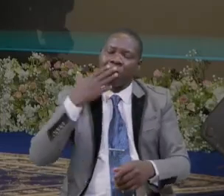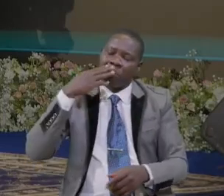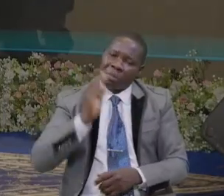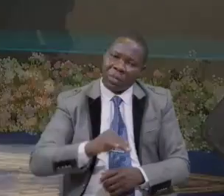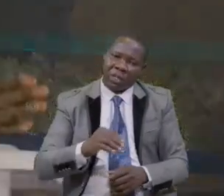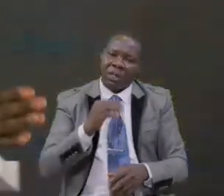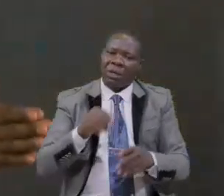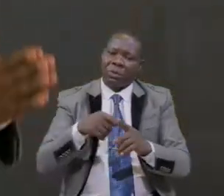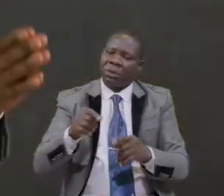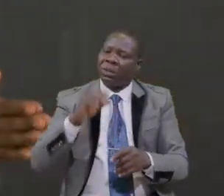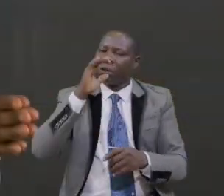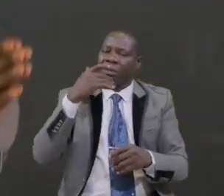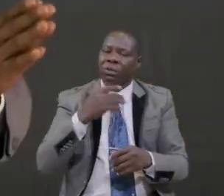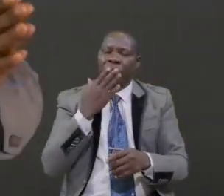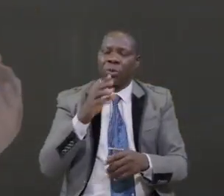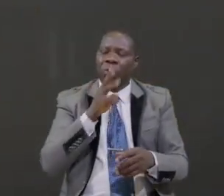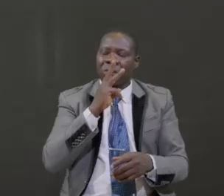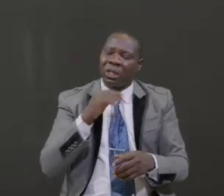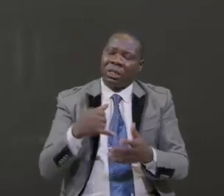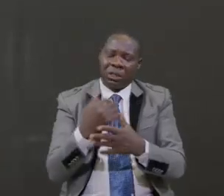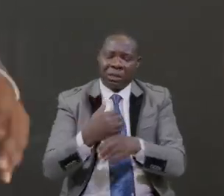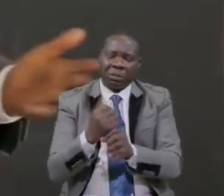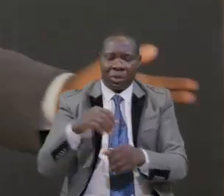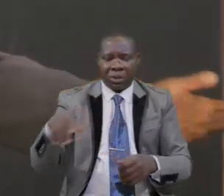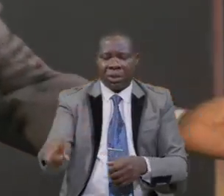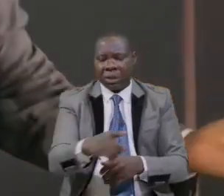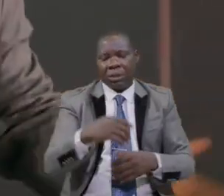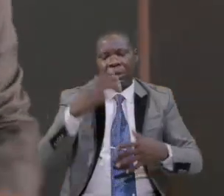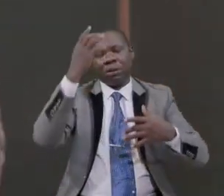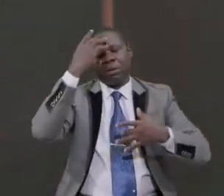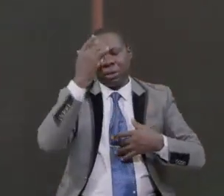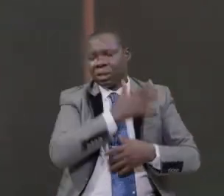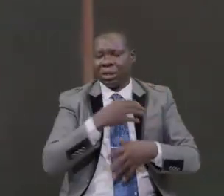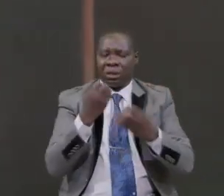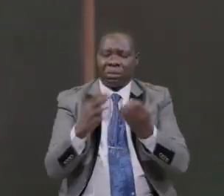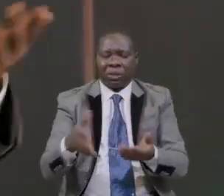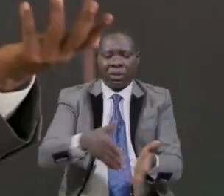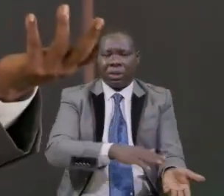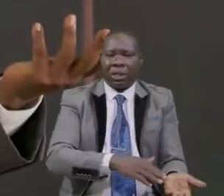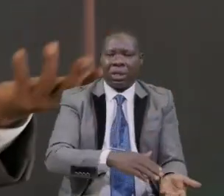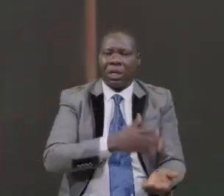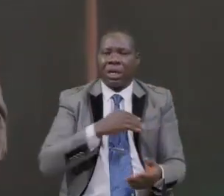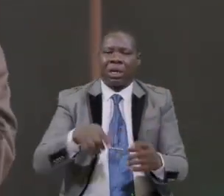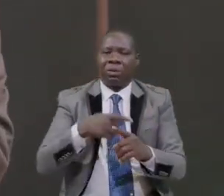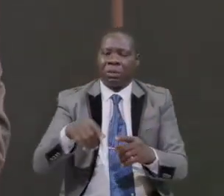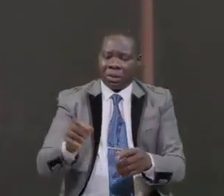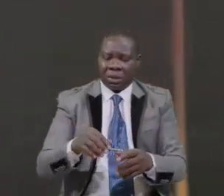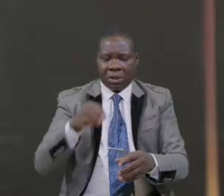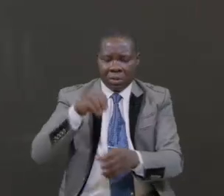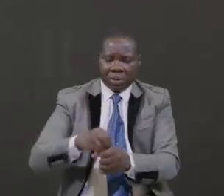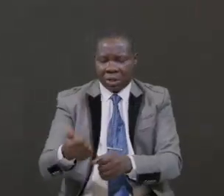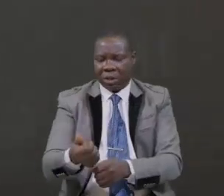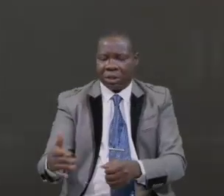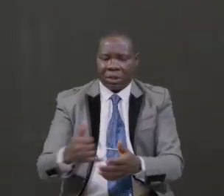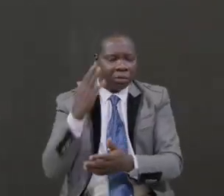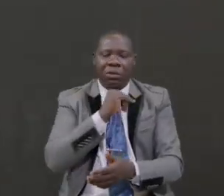feel sick, and eventually many of them died. And when they planted anything, it will not grow.